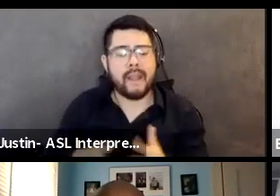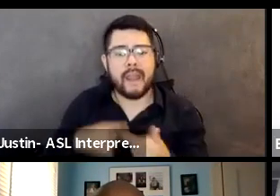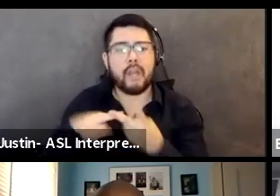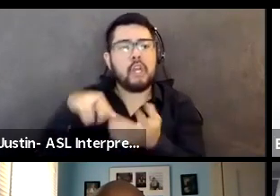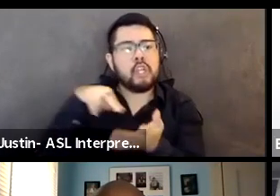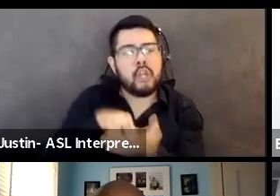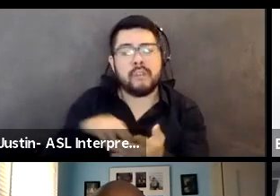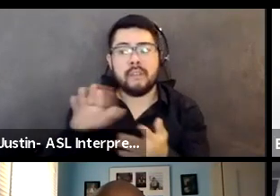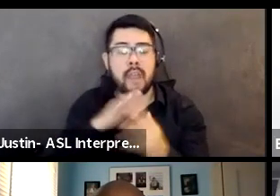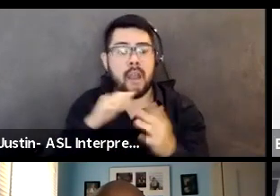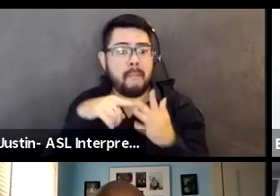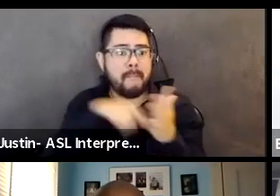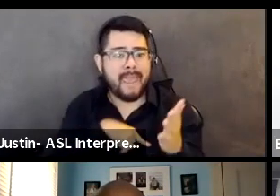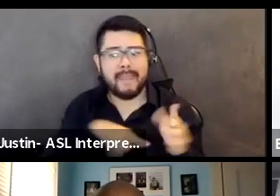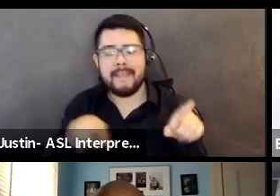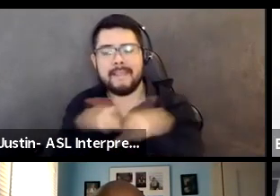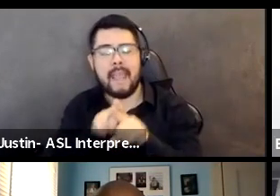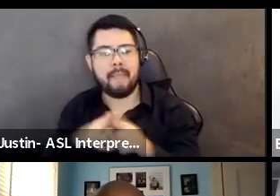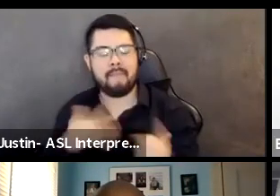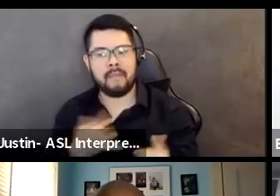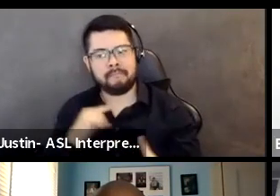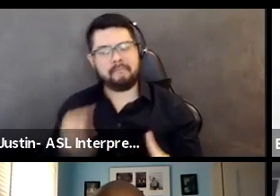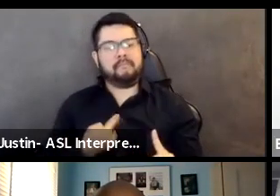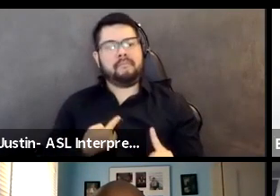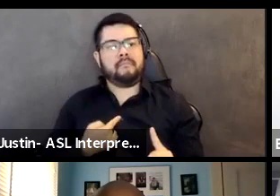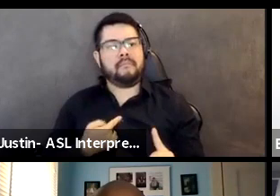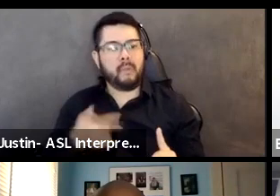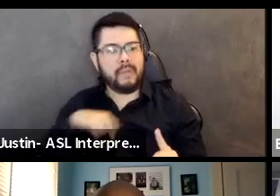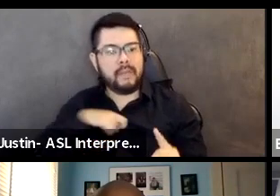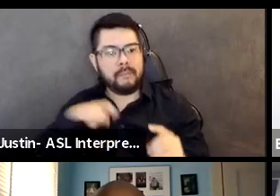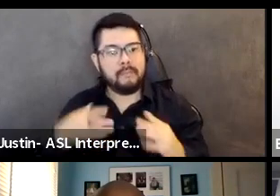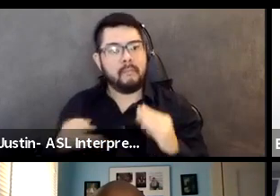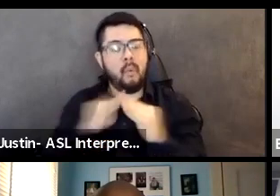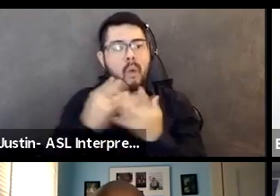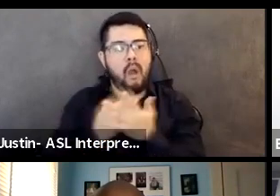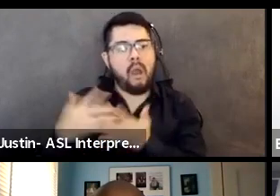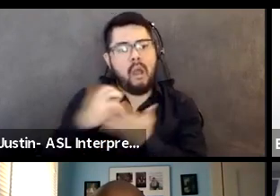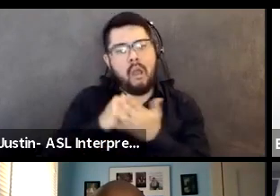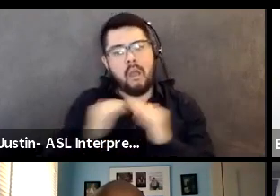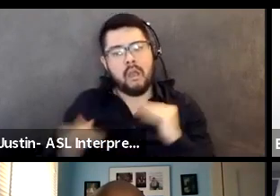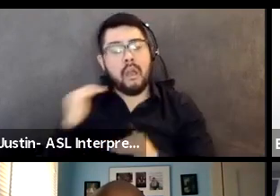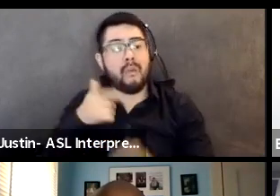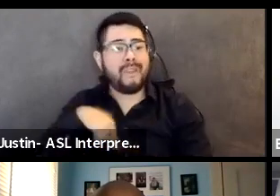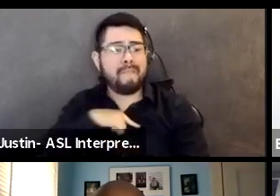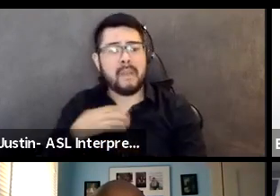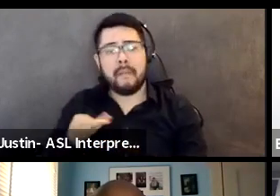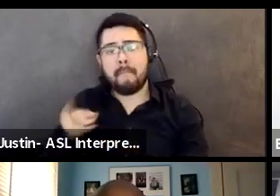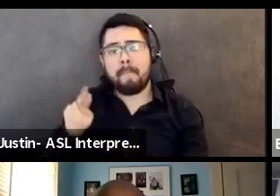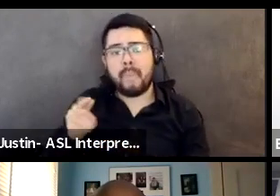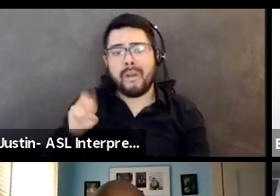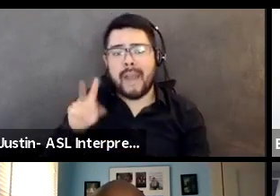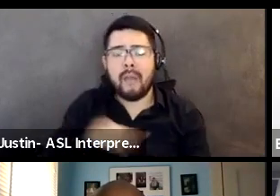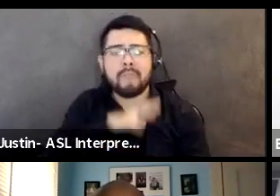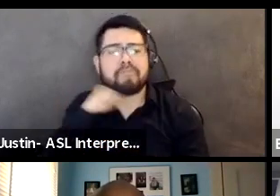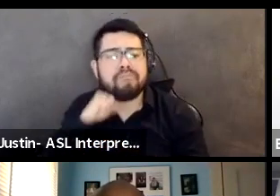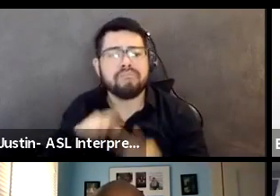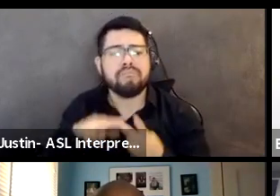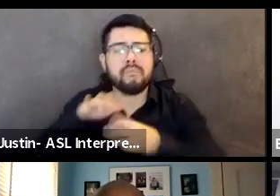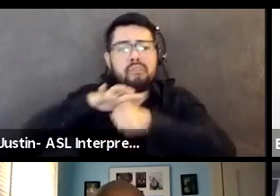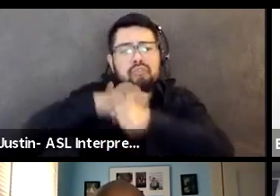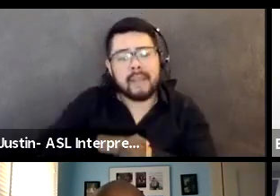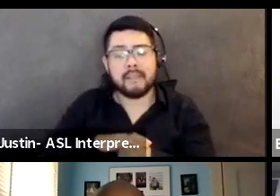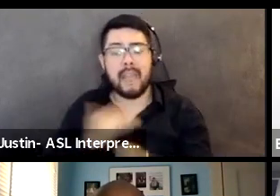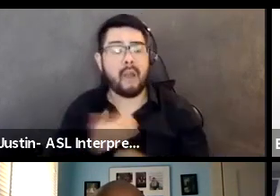insulted please fight for us and bring this to life we are burning out we are stressed we are exhausted and our health is